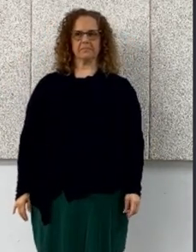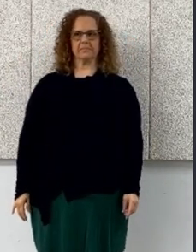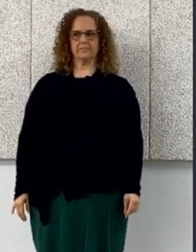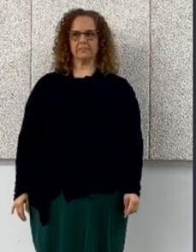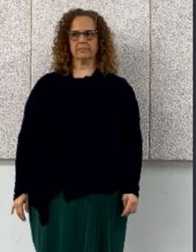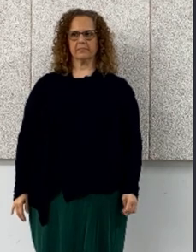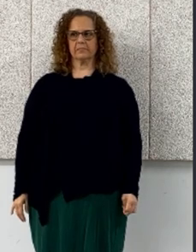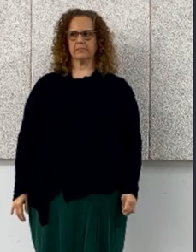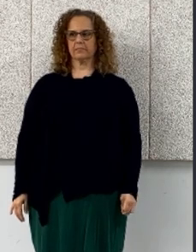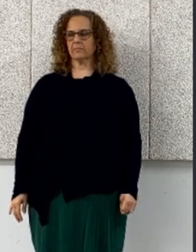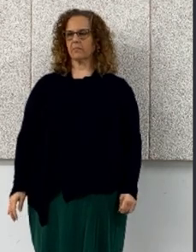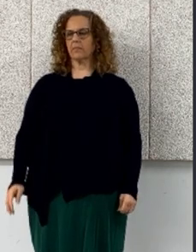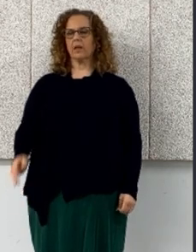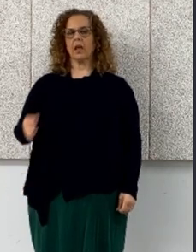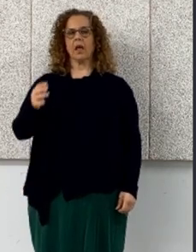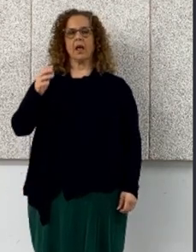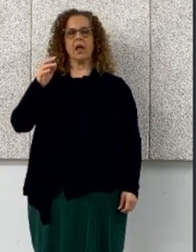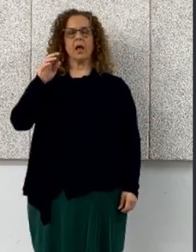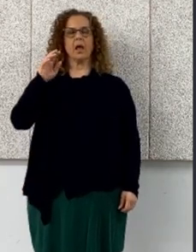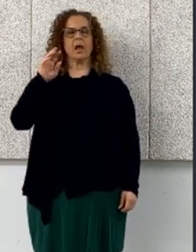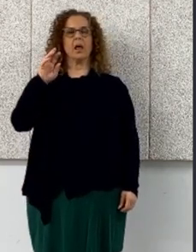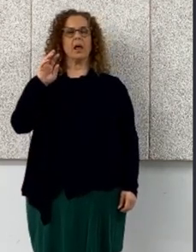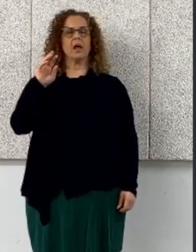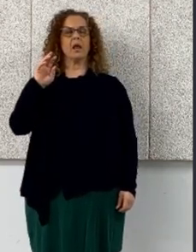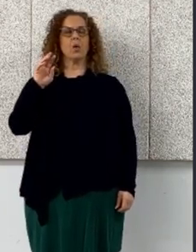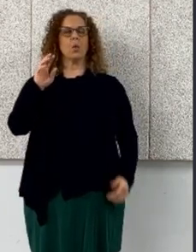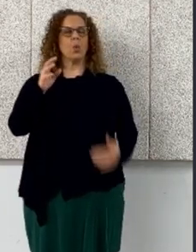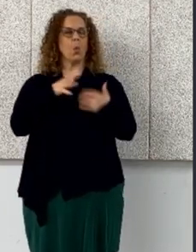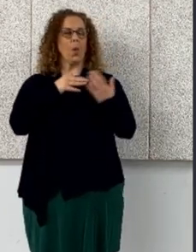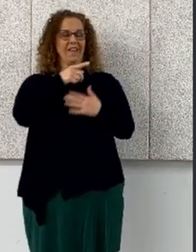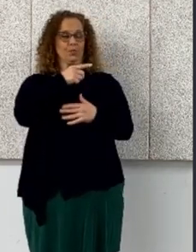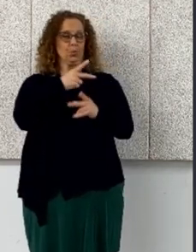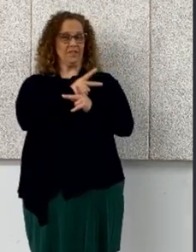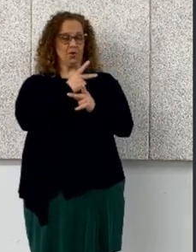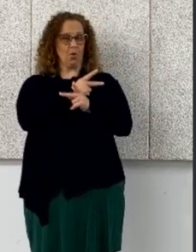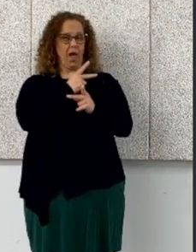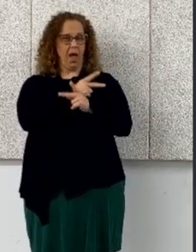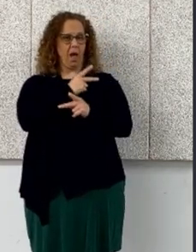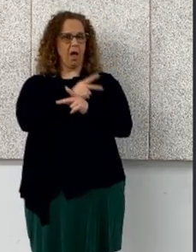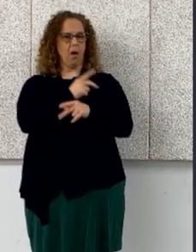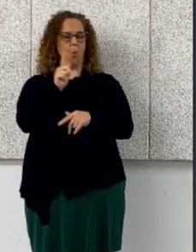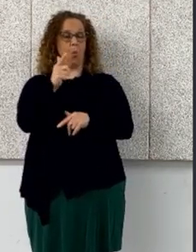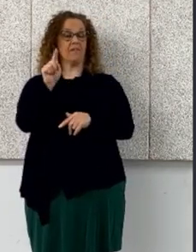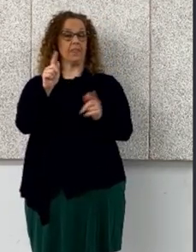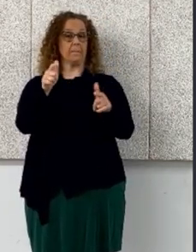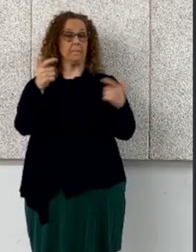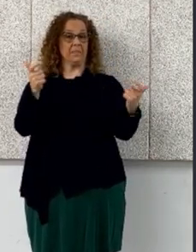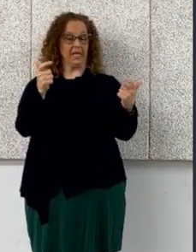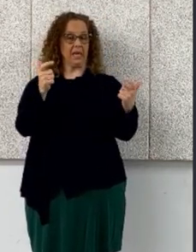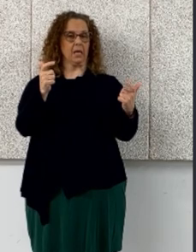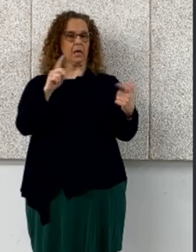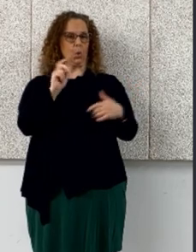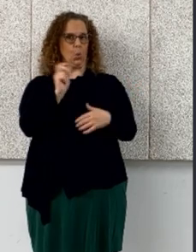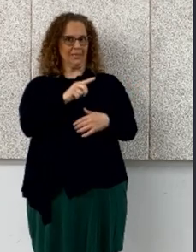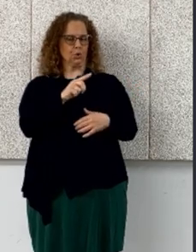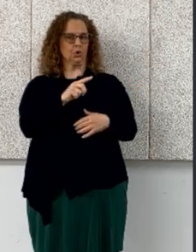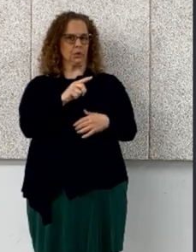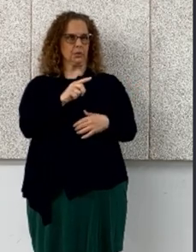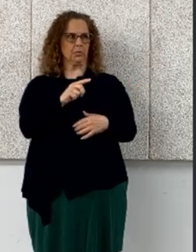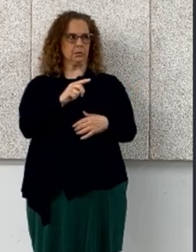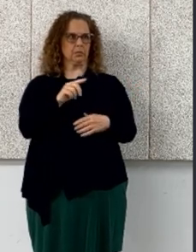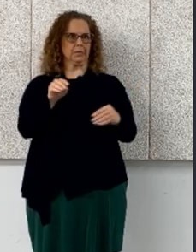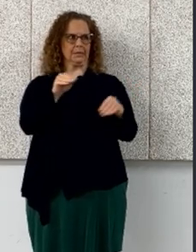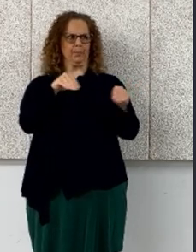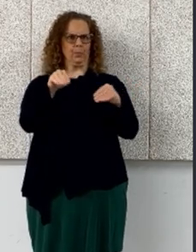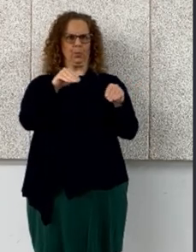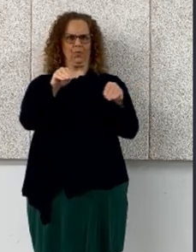And whatever you figure out, I mean, this question of audience is one of the big questions, one of the big moving pieces of the moment. Yeah,